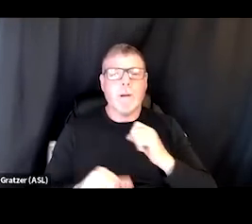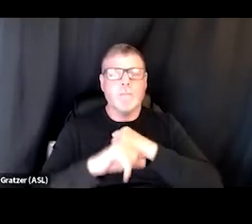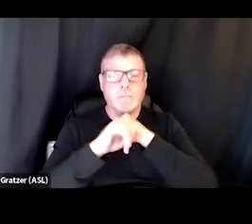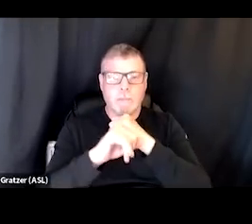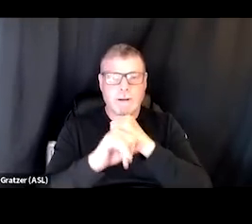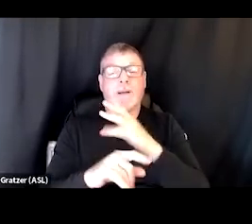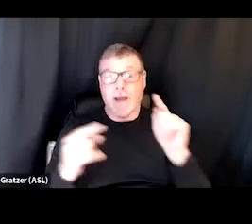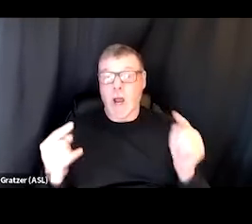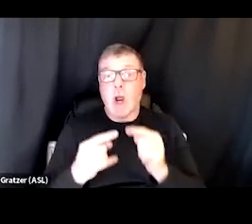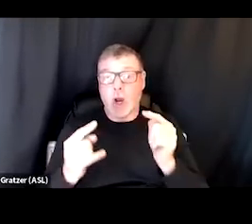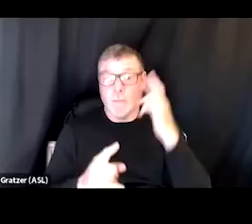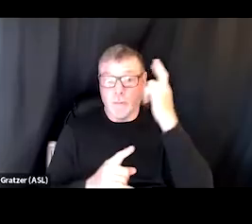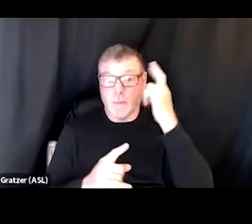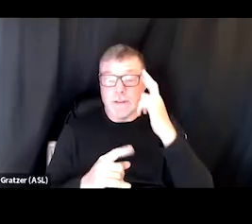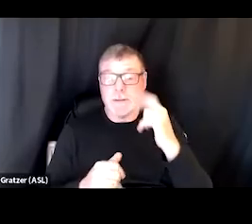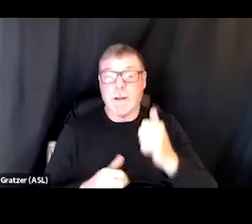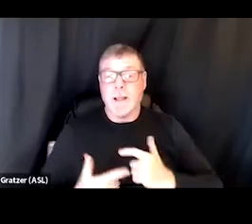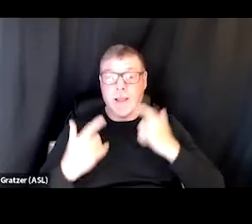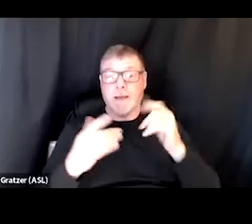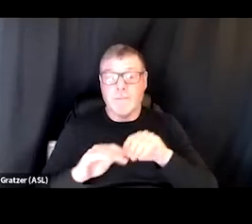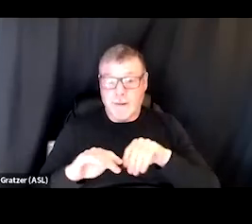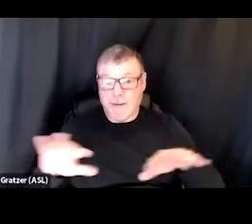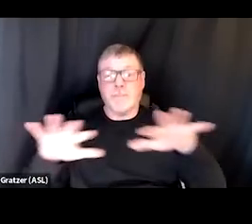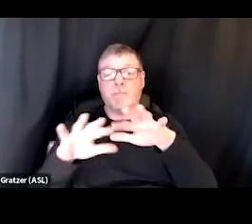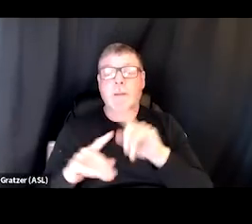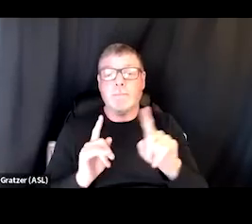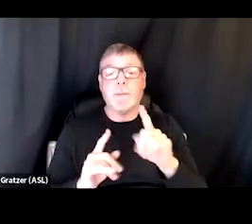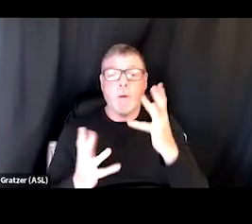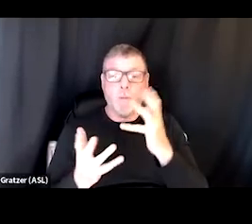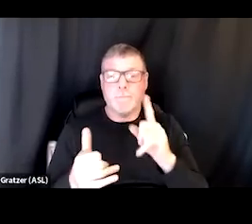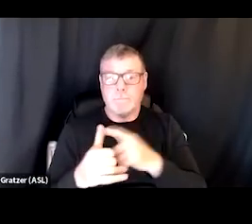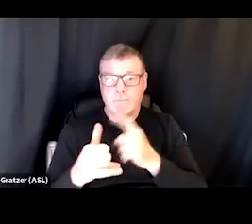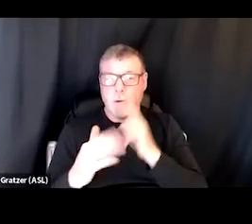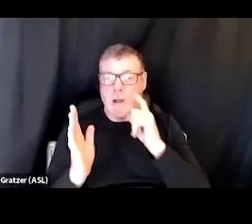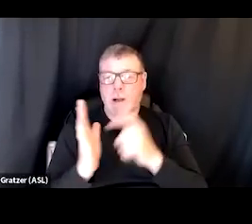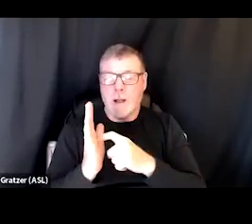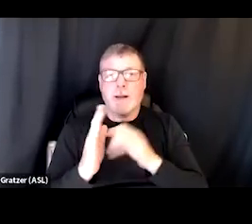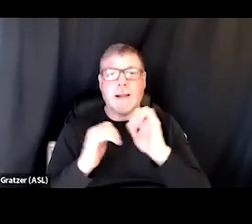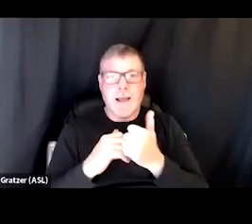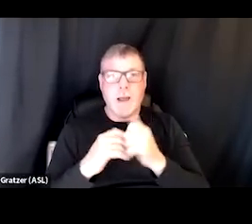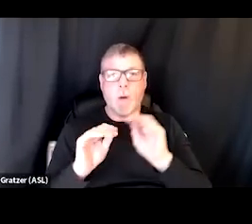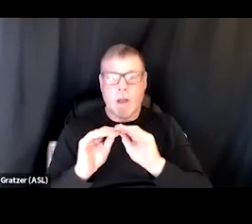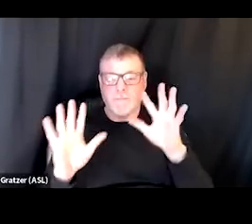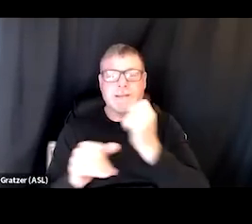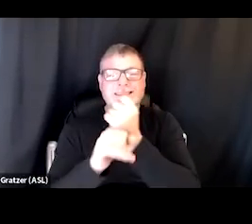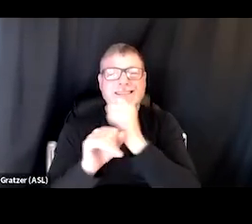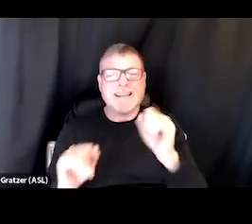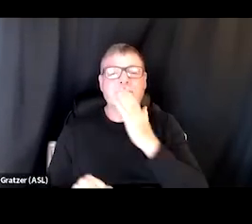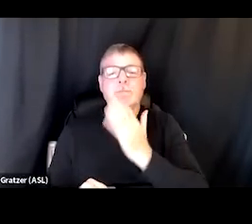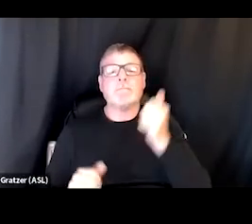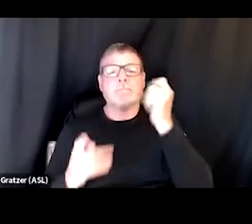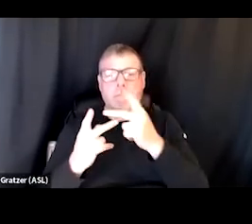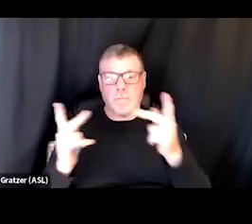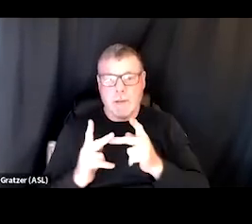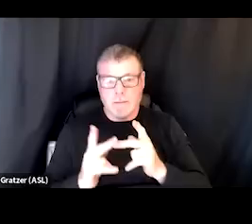then harmful factors around living on shelters in encampments, but want to first acknowledge housing is obviously the safest and best place for people to